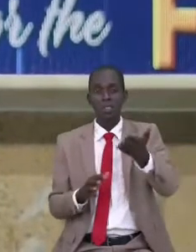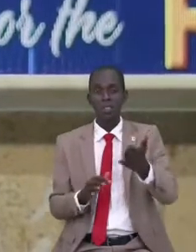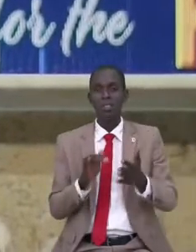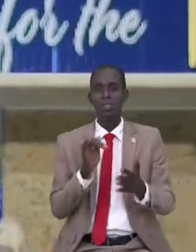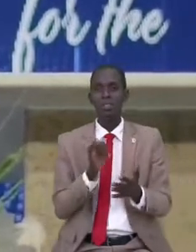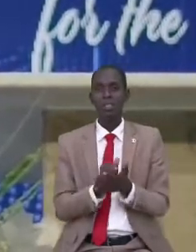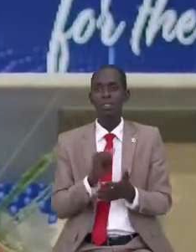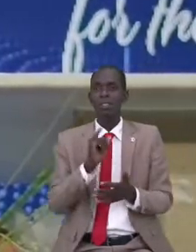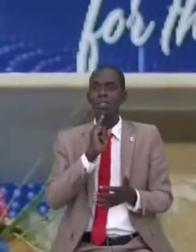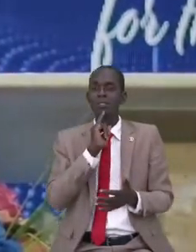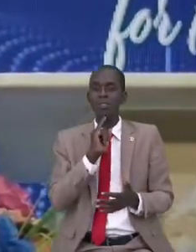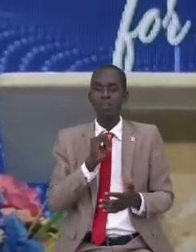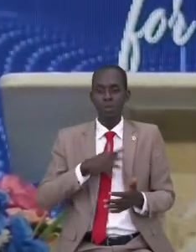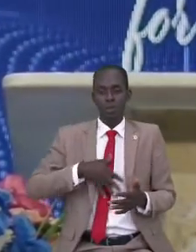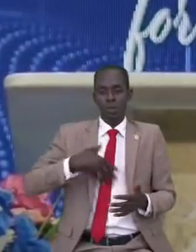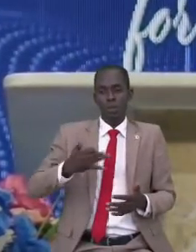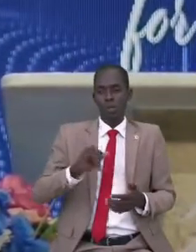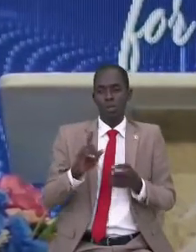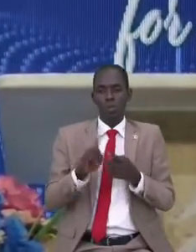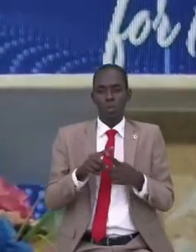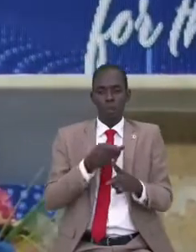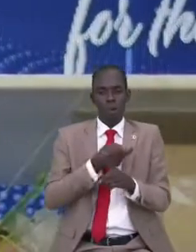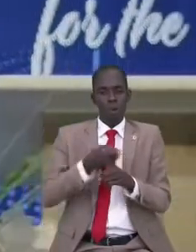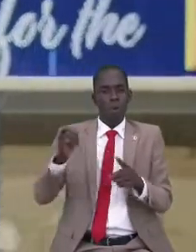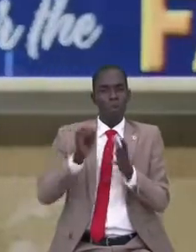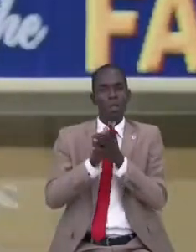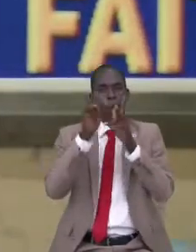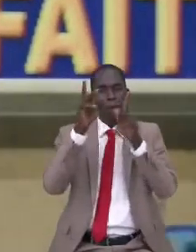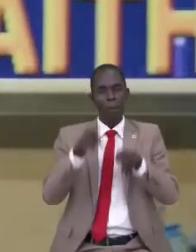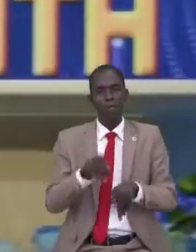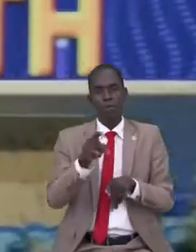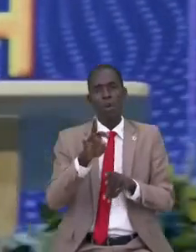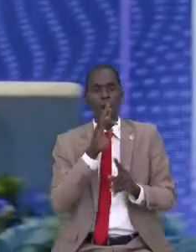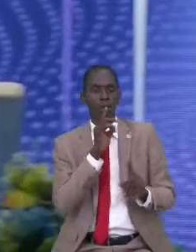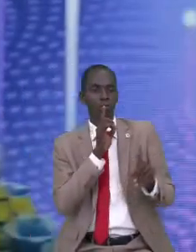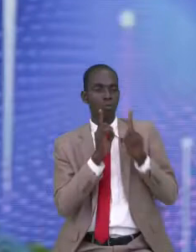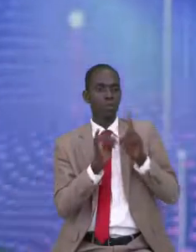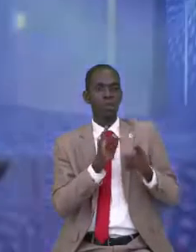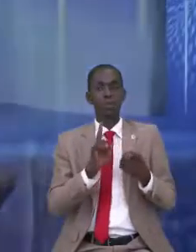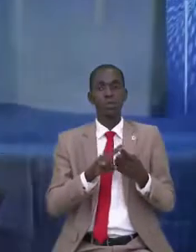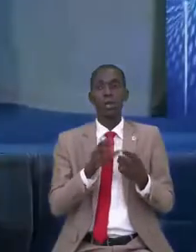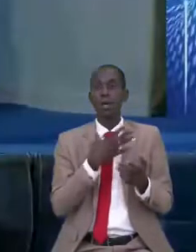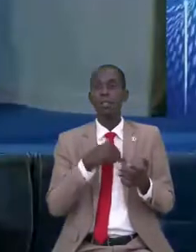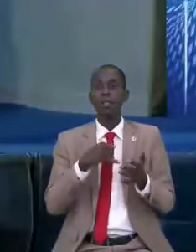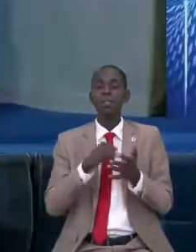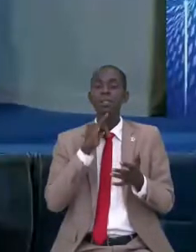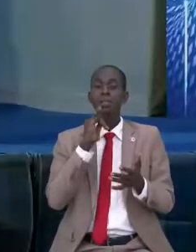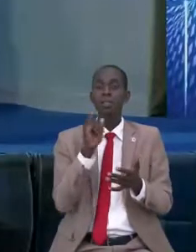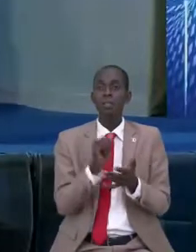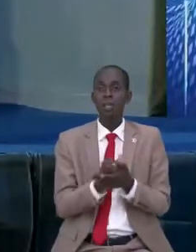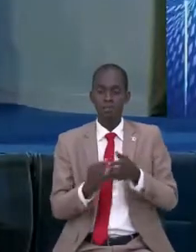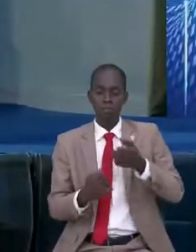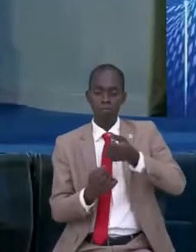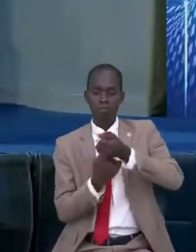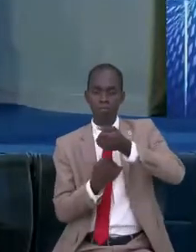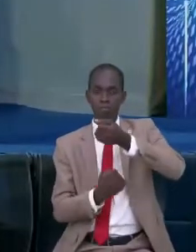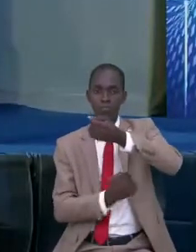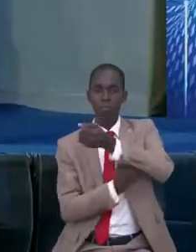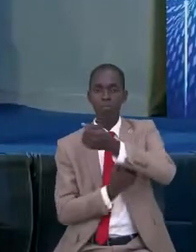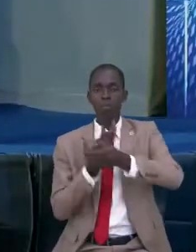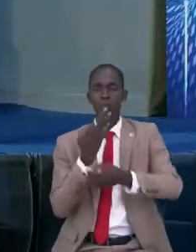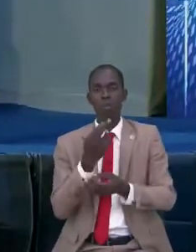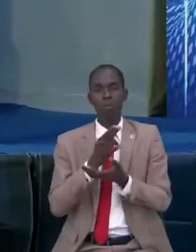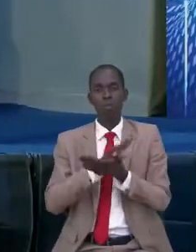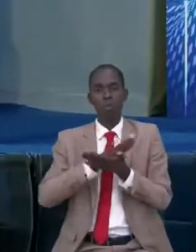to hurt the person you're speaking to. And it is that foundation of